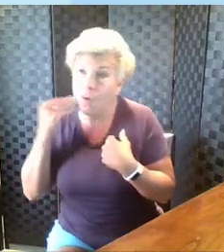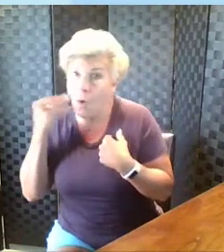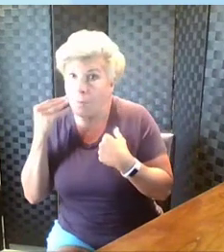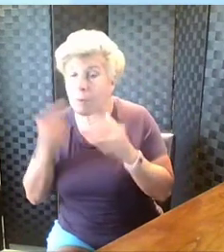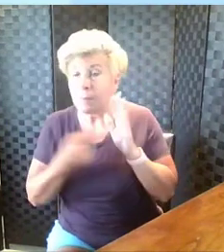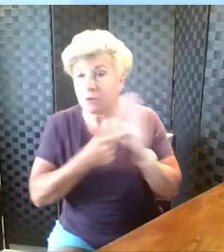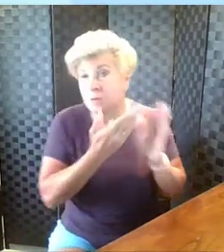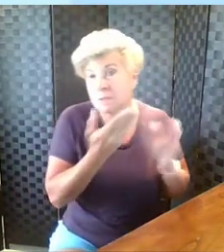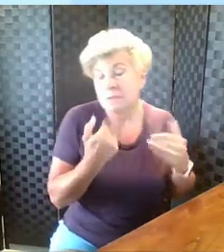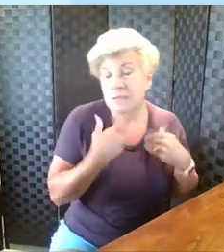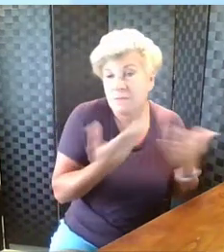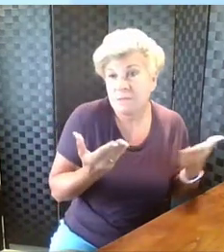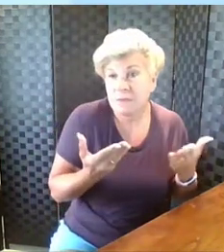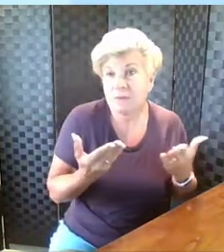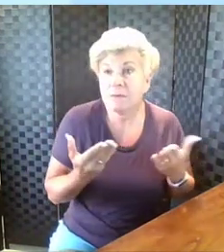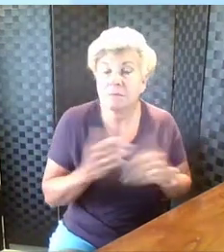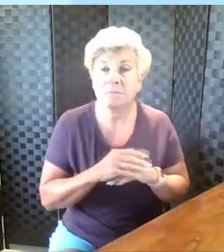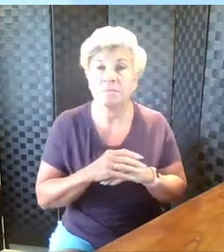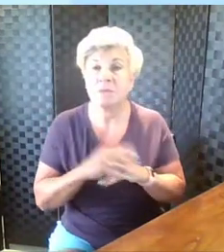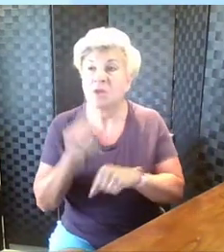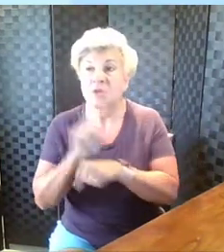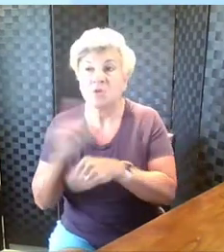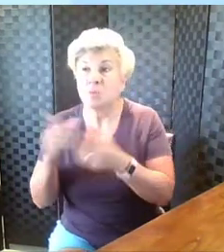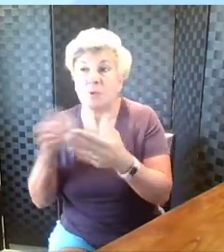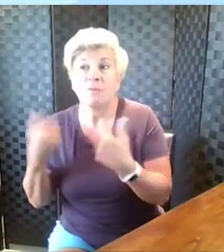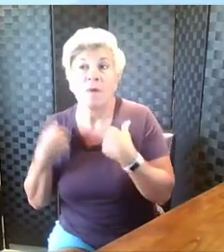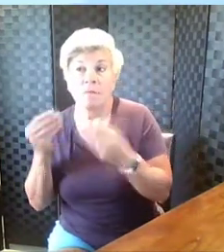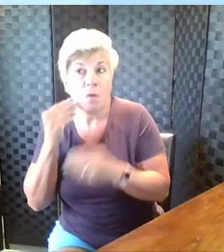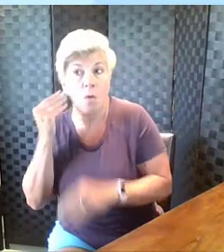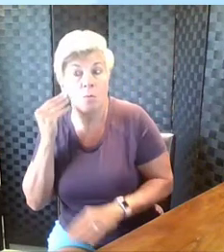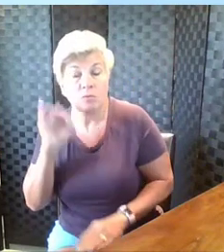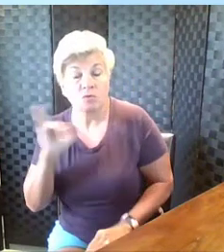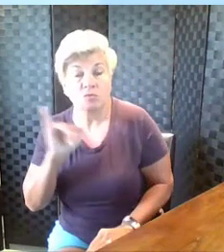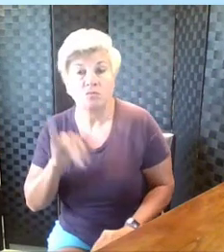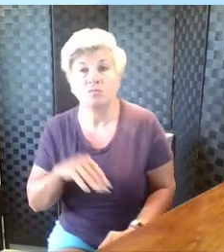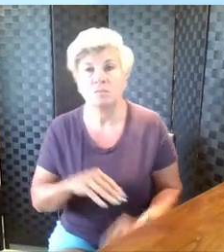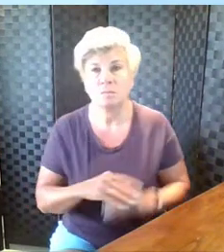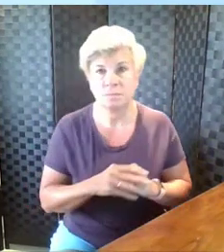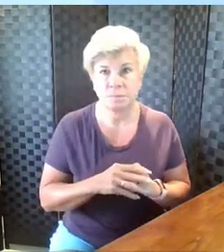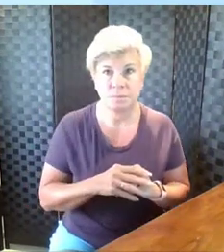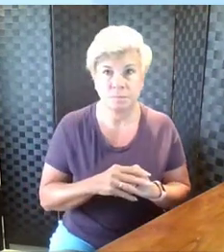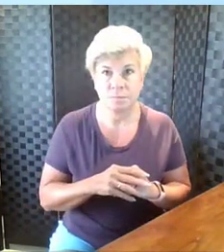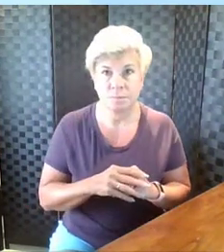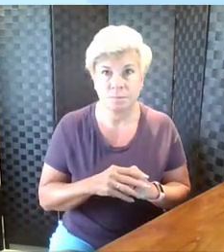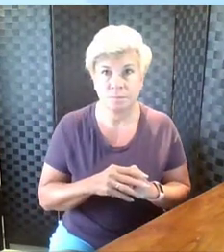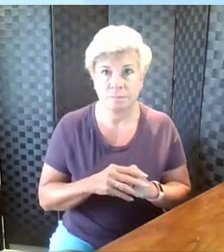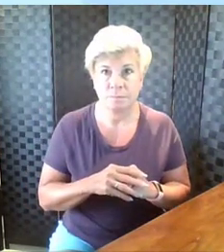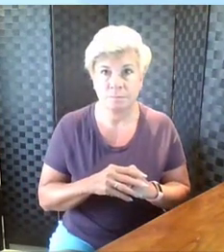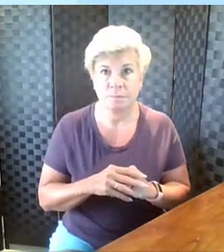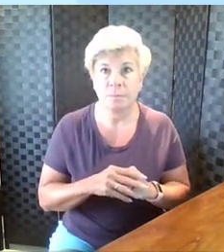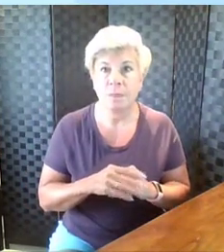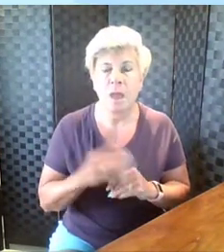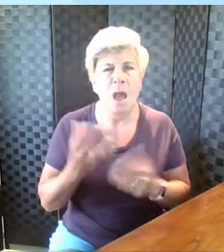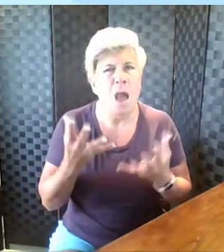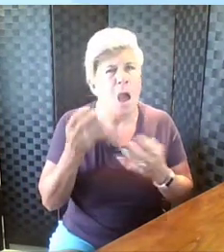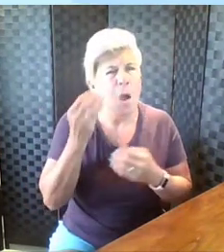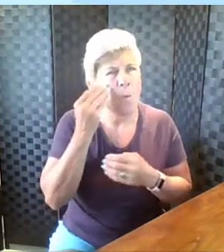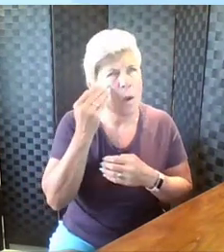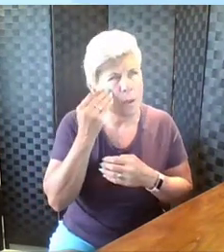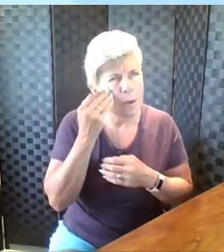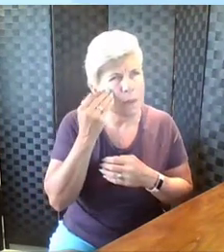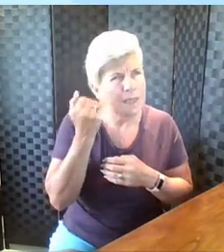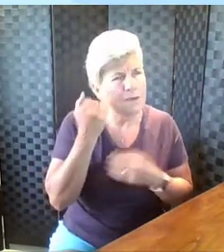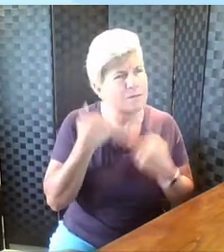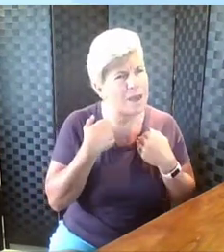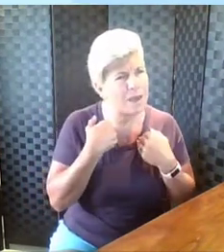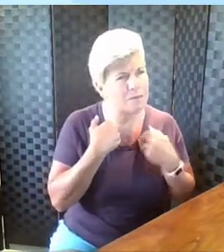apartment, or you might not, and we'll just pretend with what I have, and then we'll talk about some more options at the end. So I really want to know, if I have